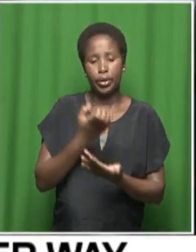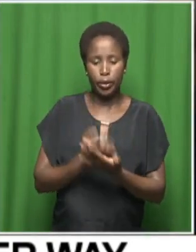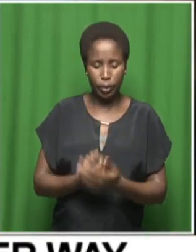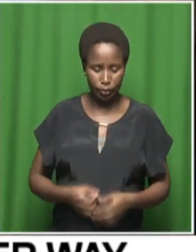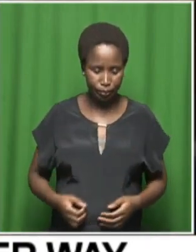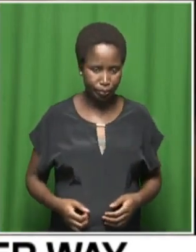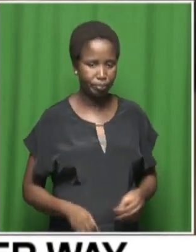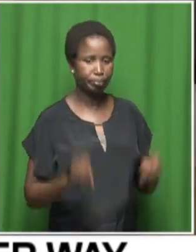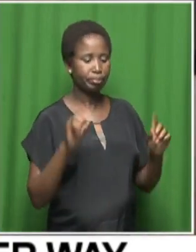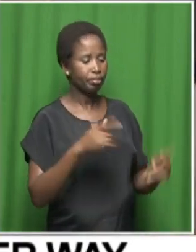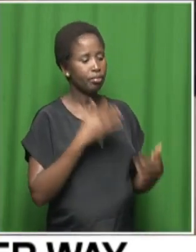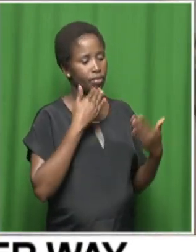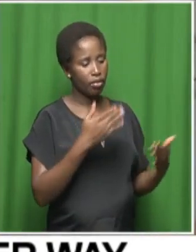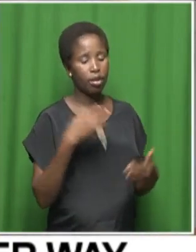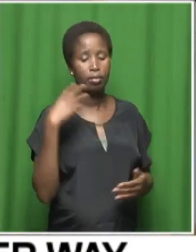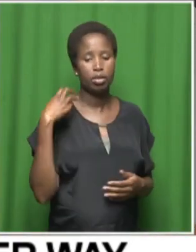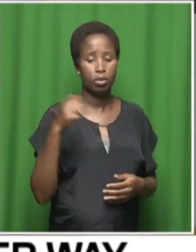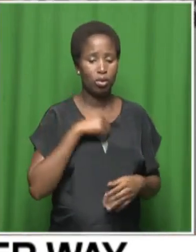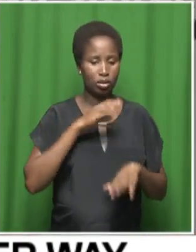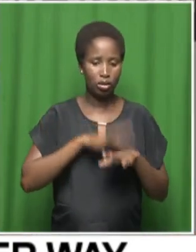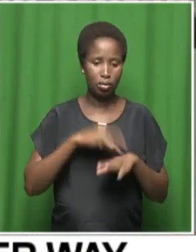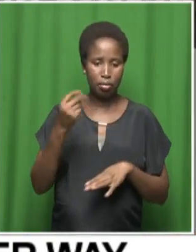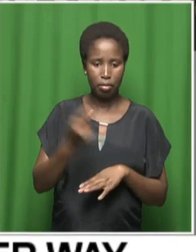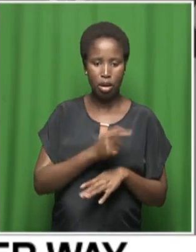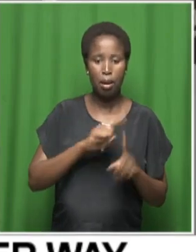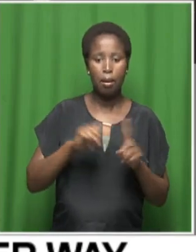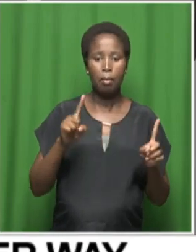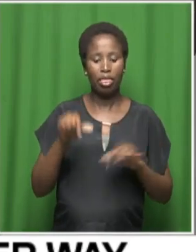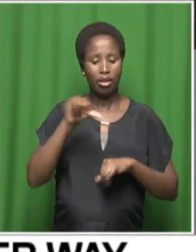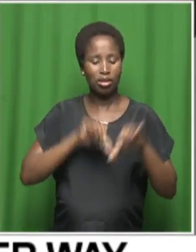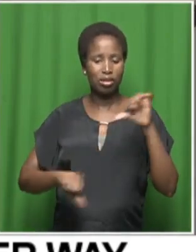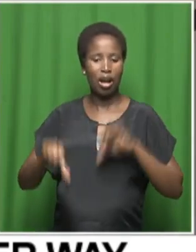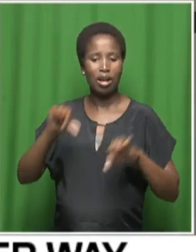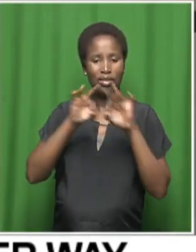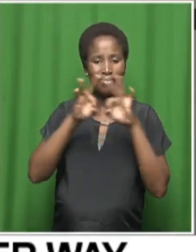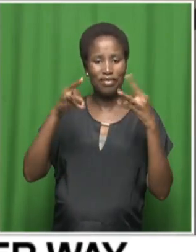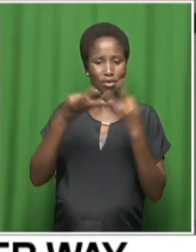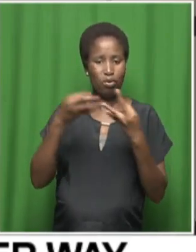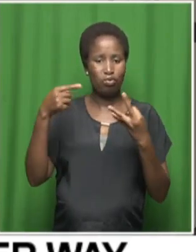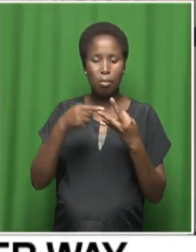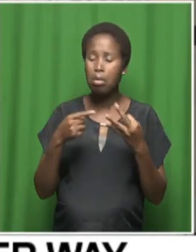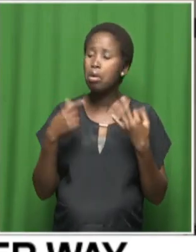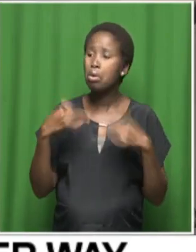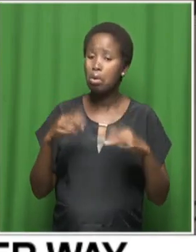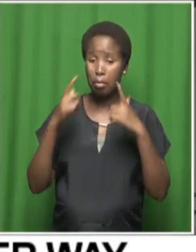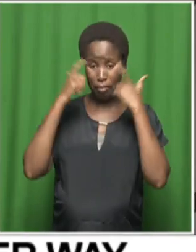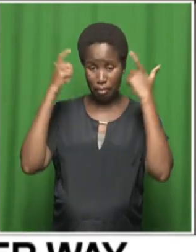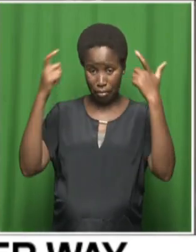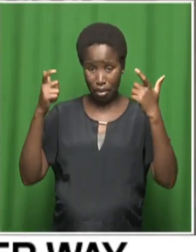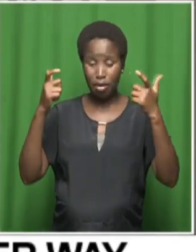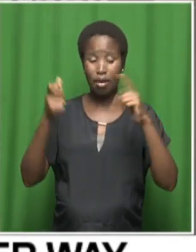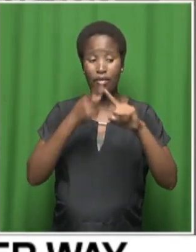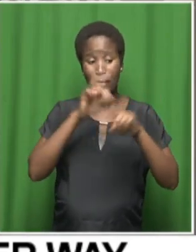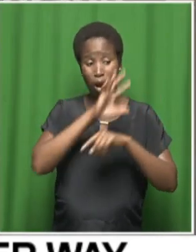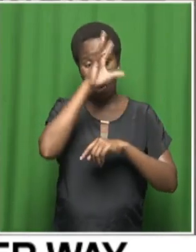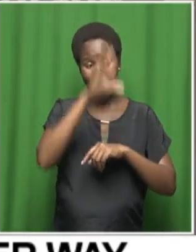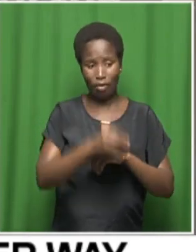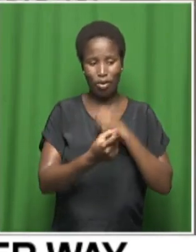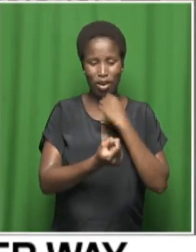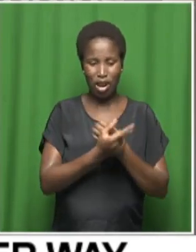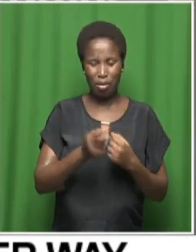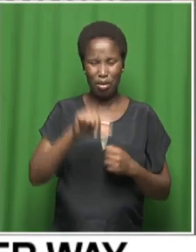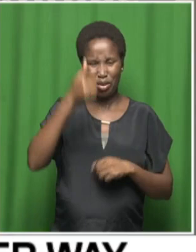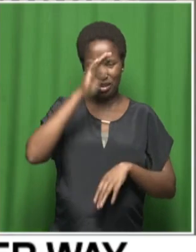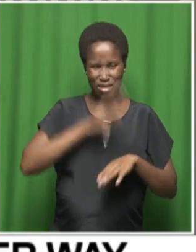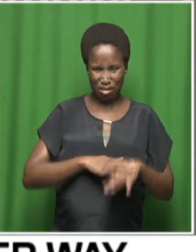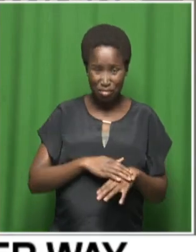basically run out of time, but the World Science Forum itself is big. It's big that it's being held in South Africa, in Africa for the first time. Have you